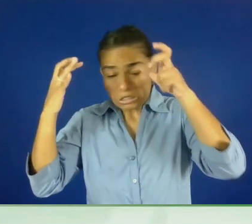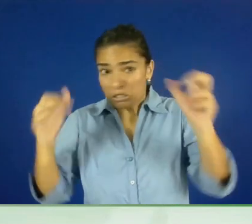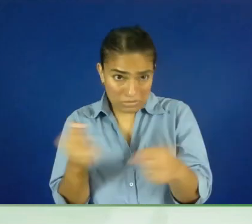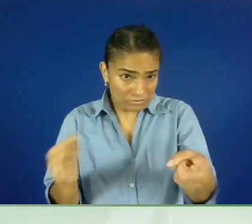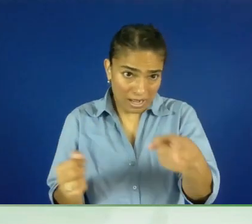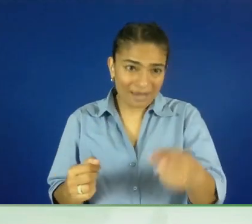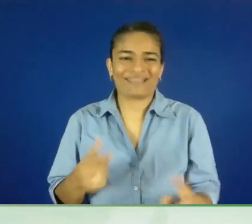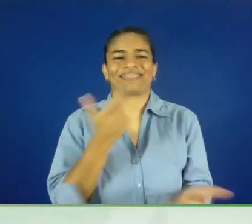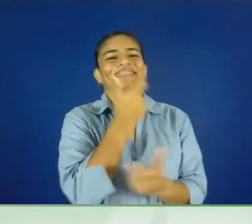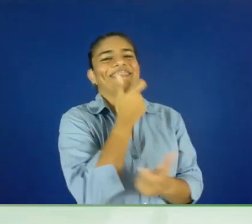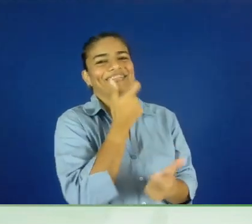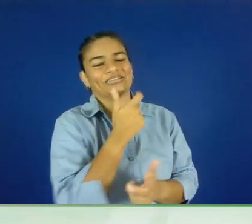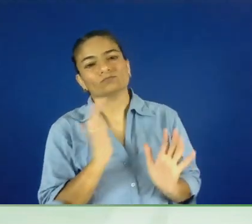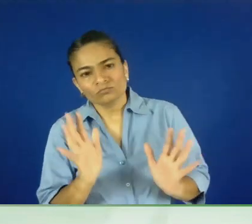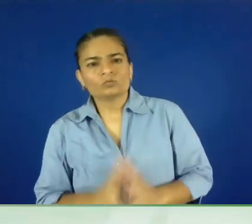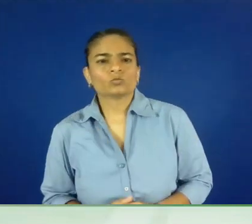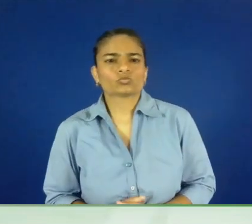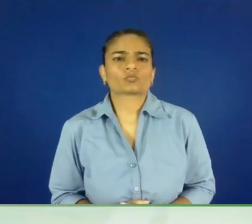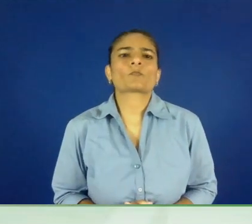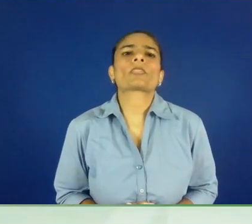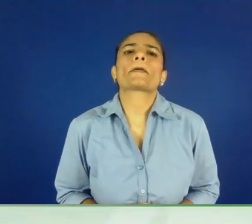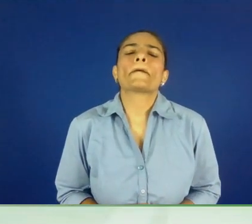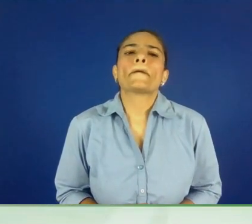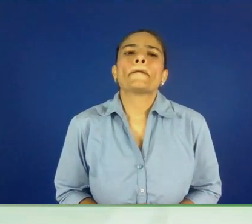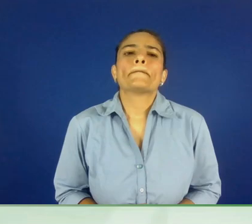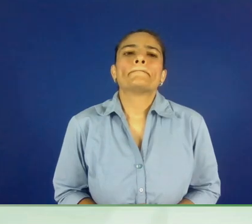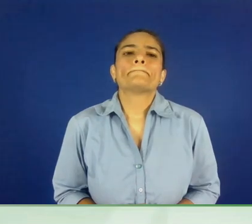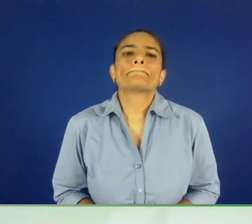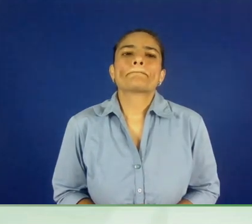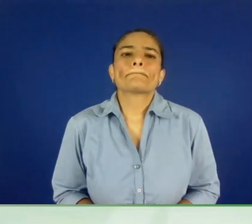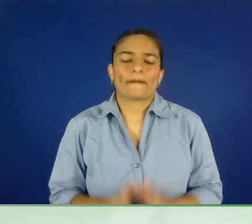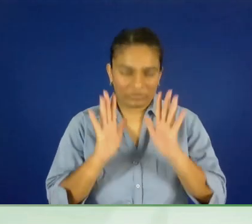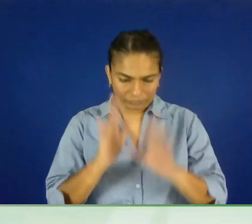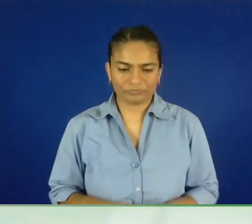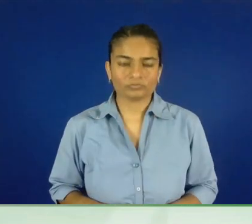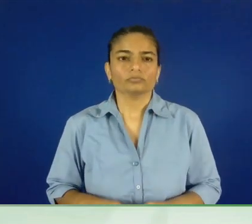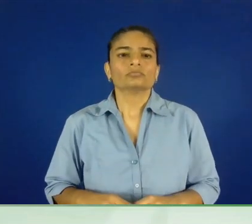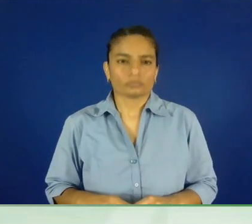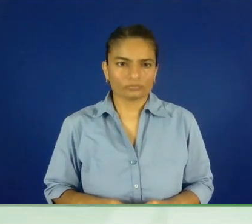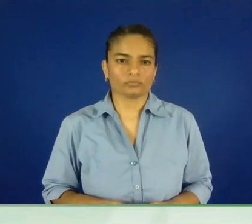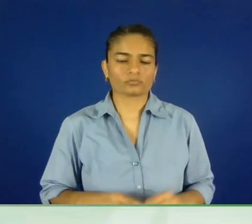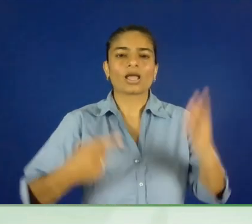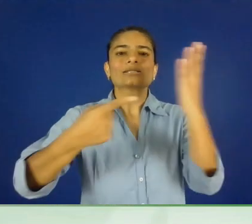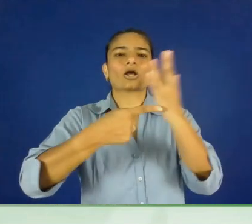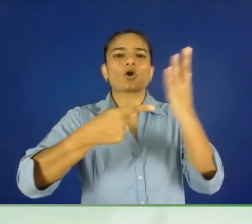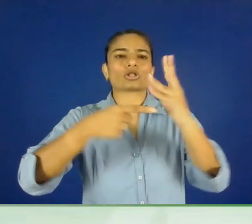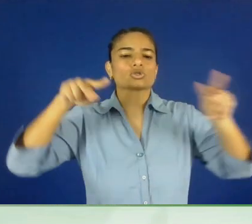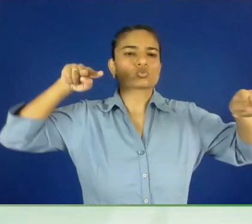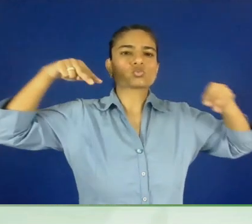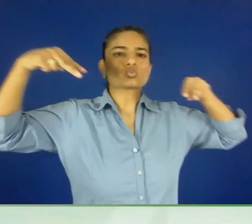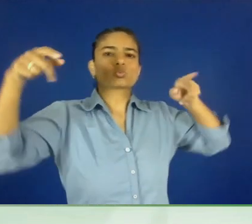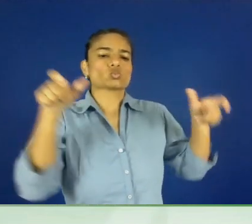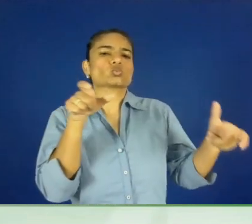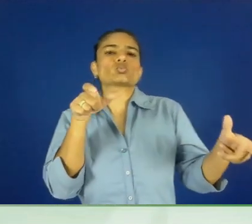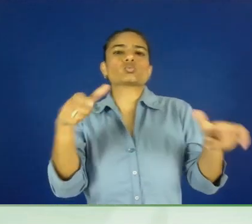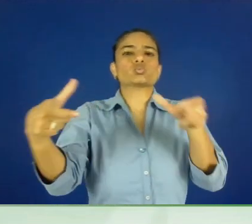either. So surveillance technology has to be really problematic. If you're using voice activated and it's